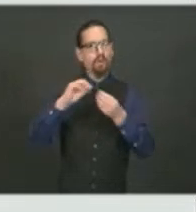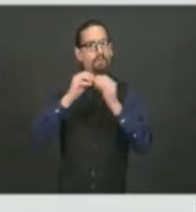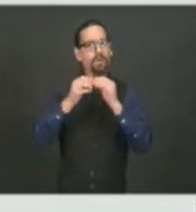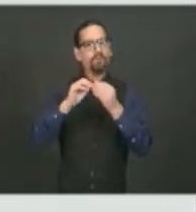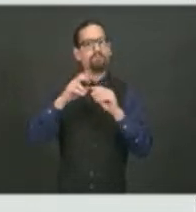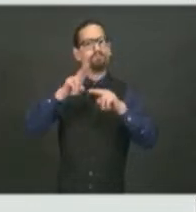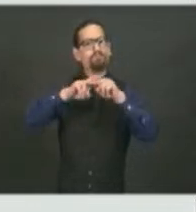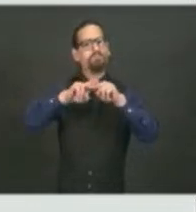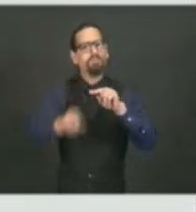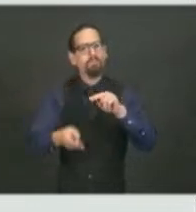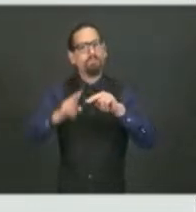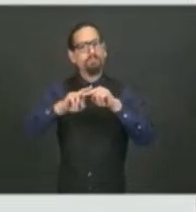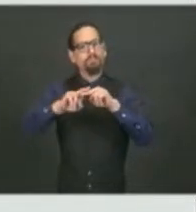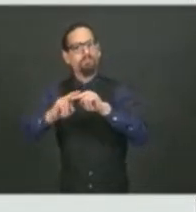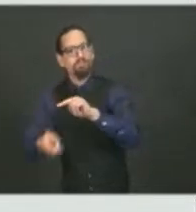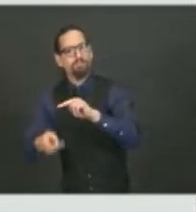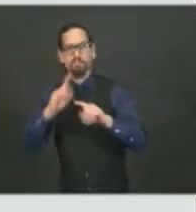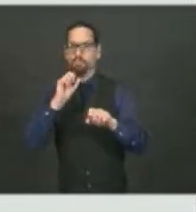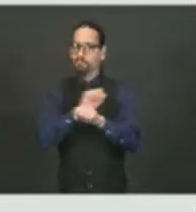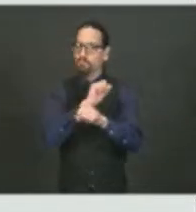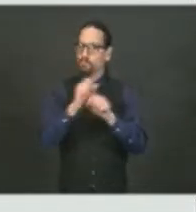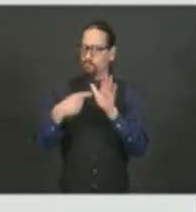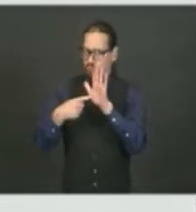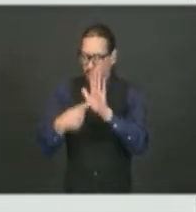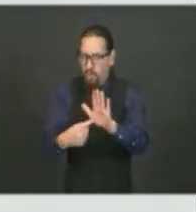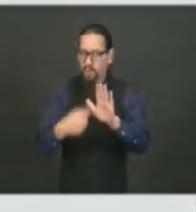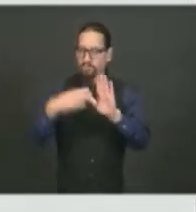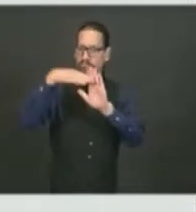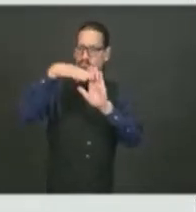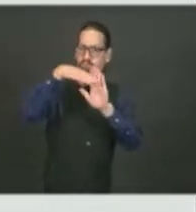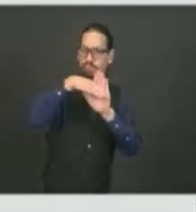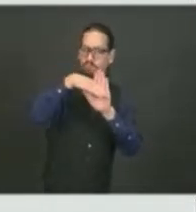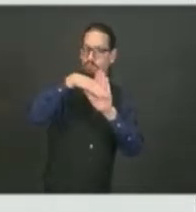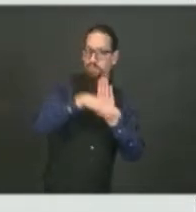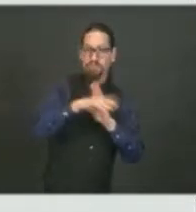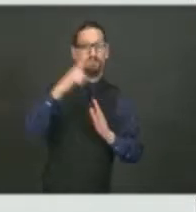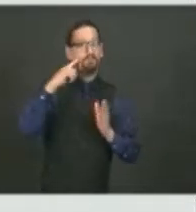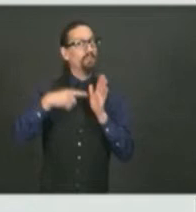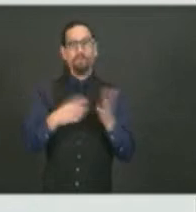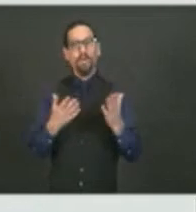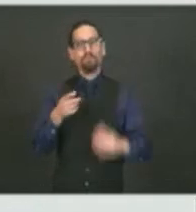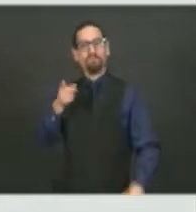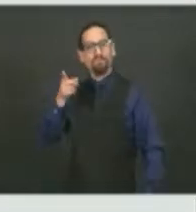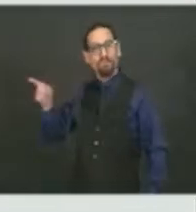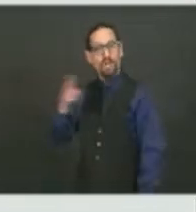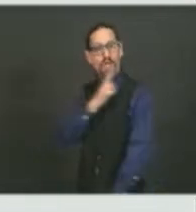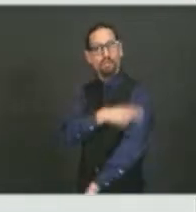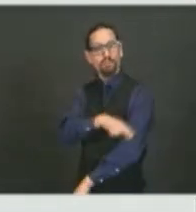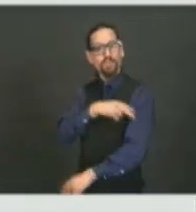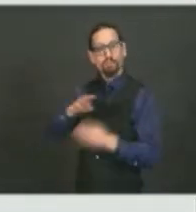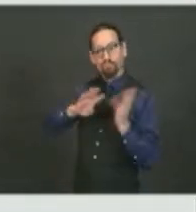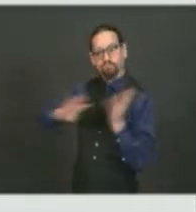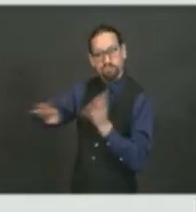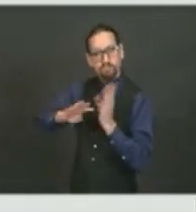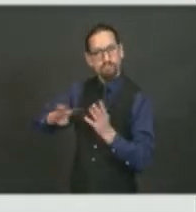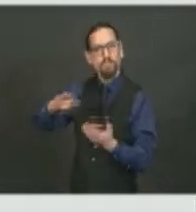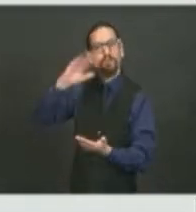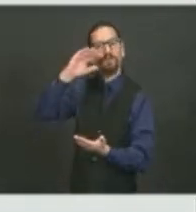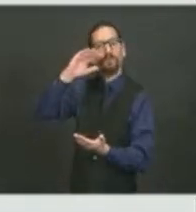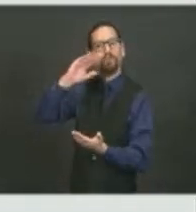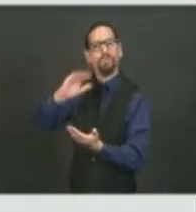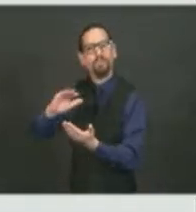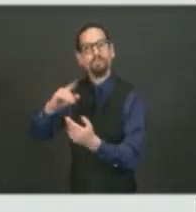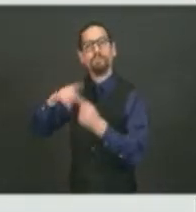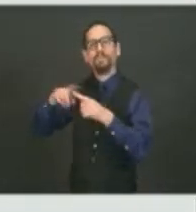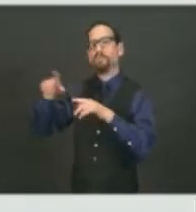a leveling off of hospitalizations, it's clear that your cooperation with the pause